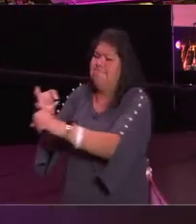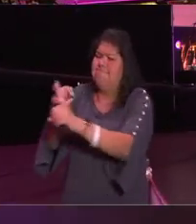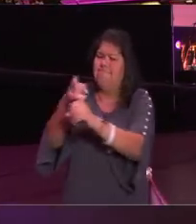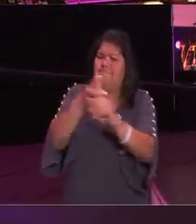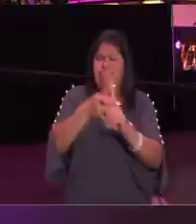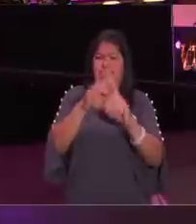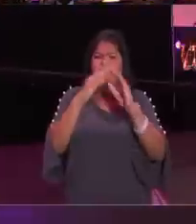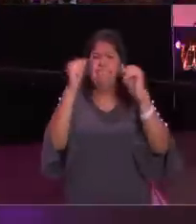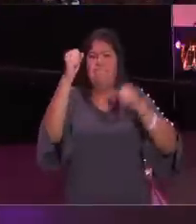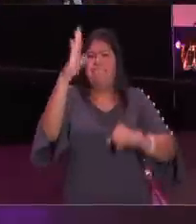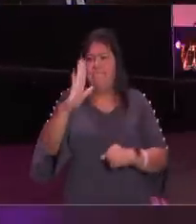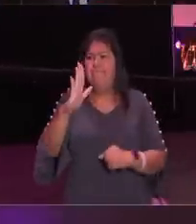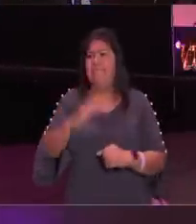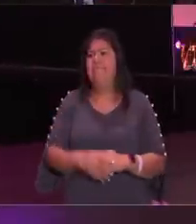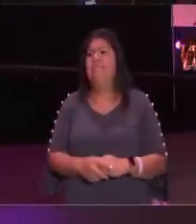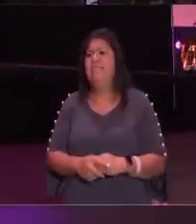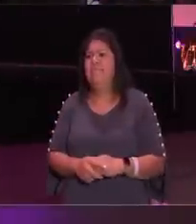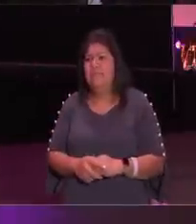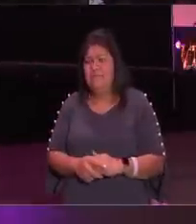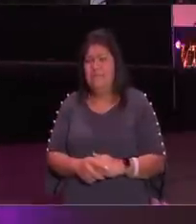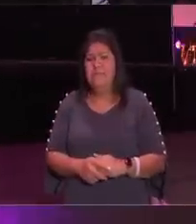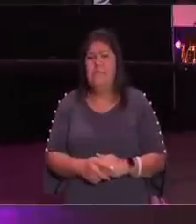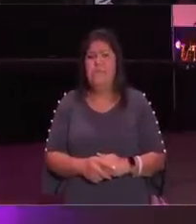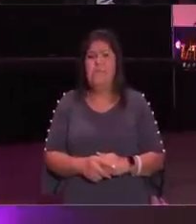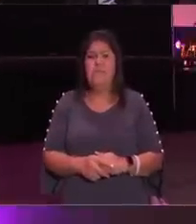the house?